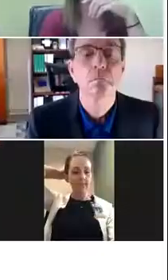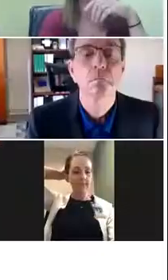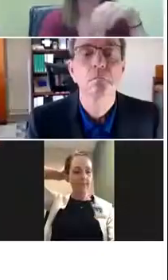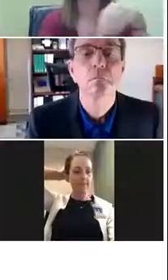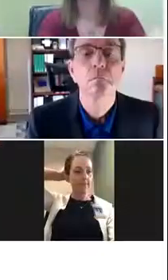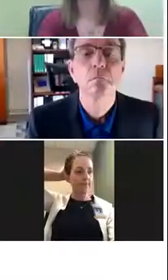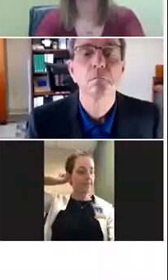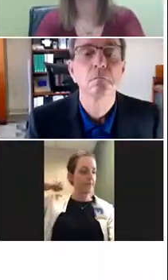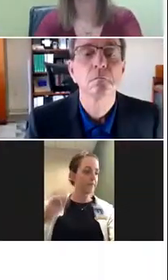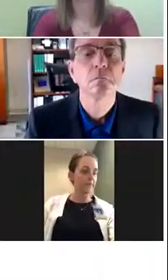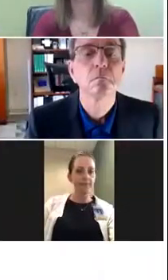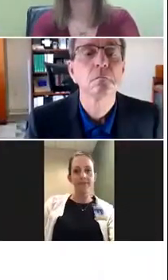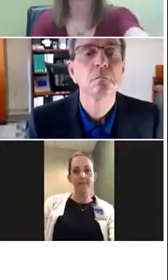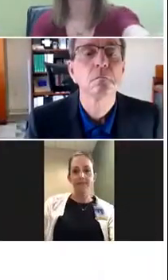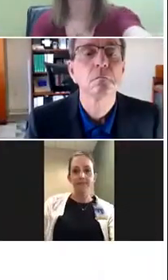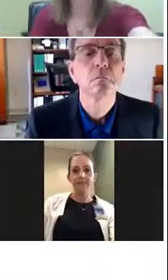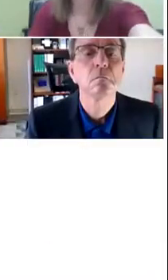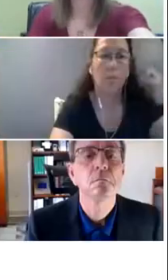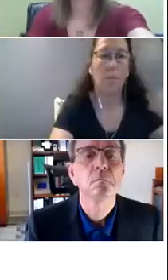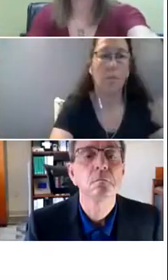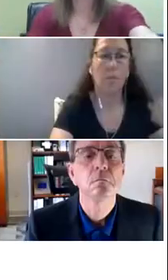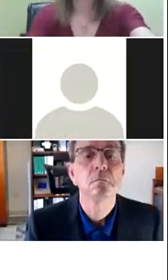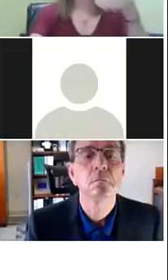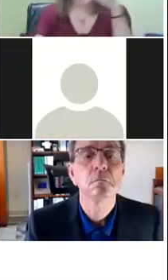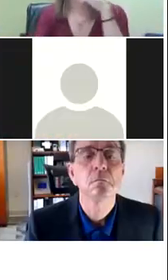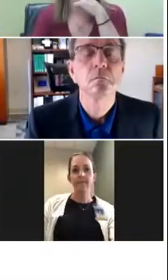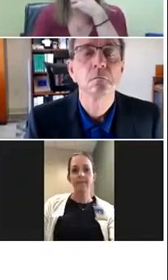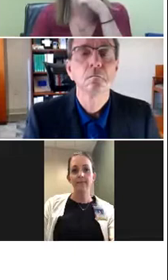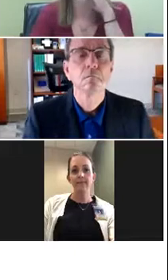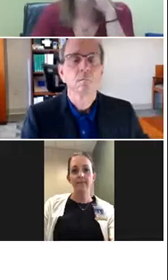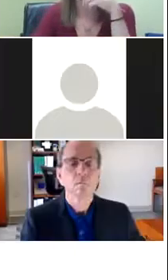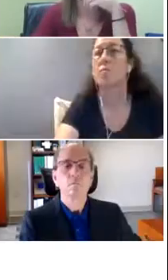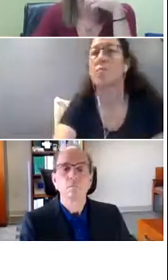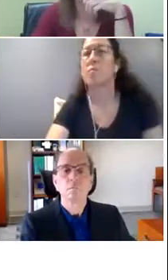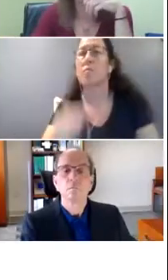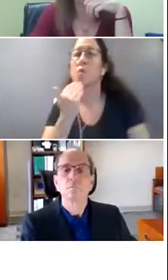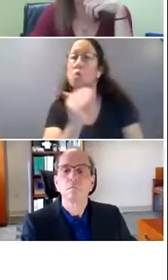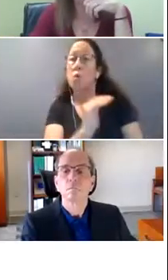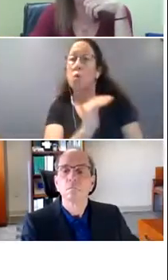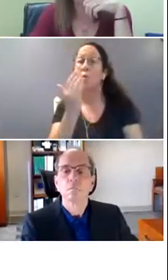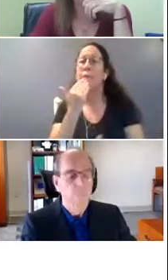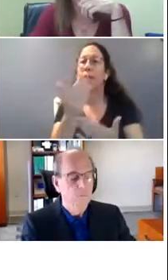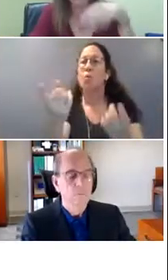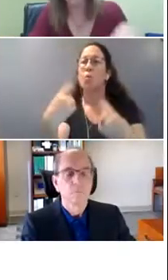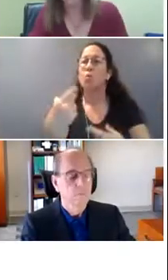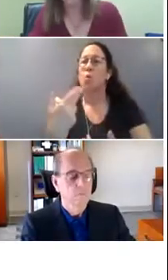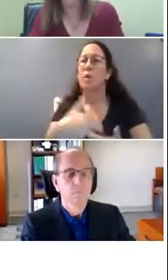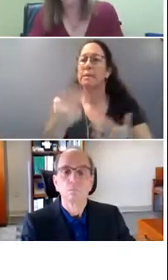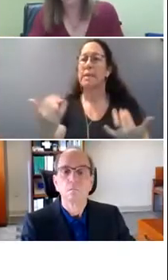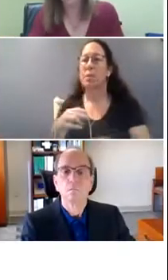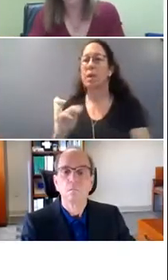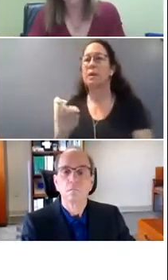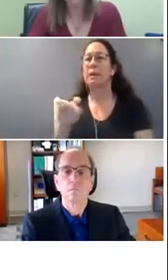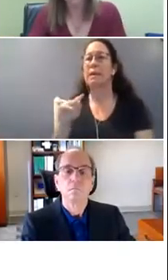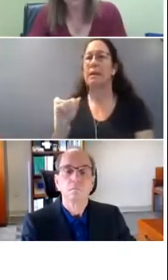joining us. Today we have Nita Ludwig, the administrator at the Rock Island County Health Department. We